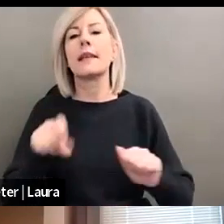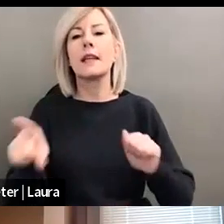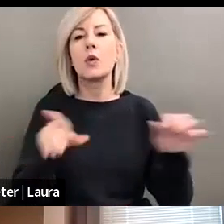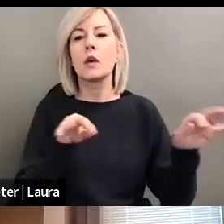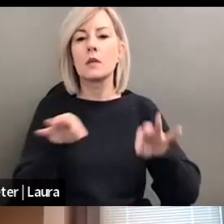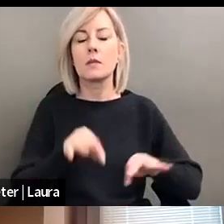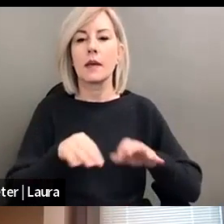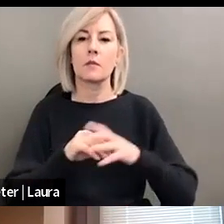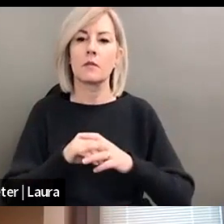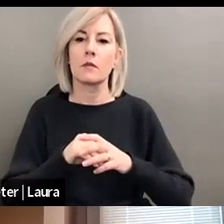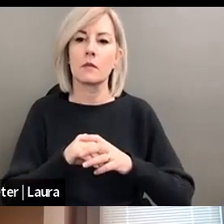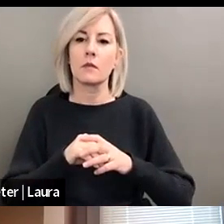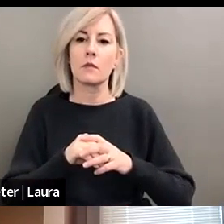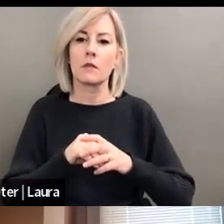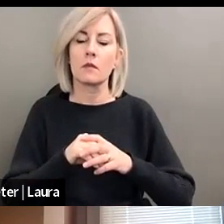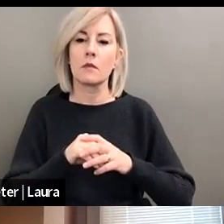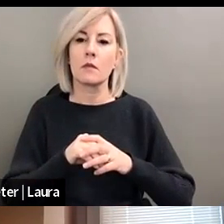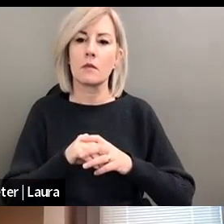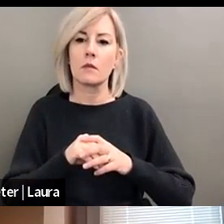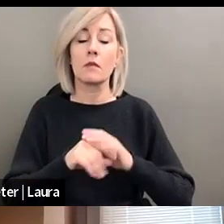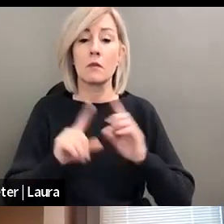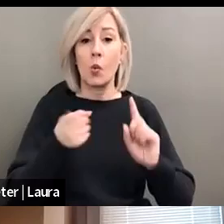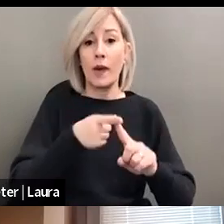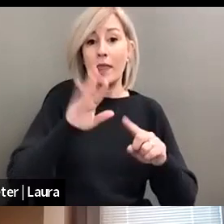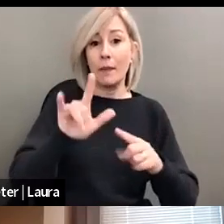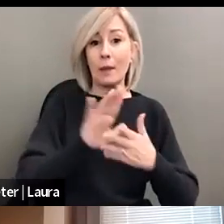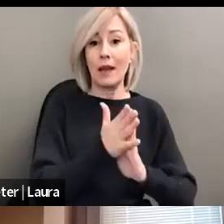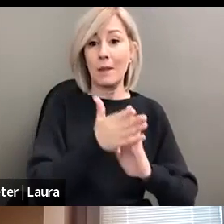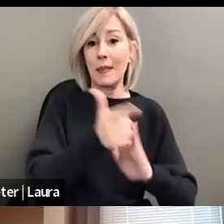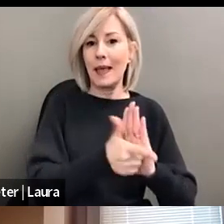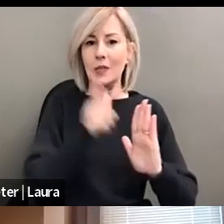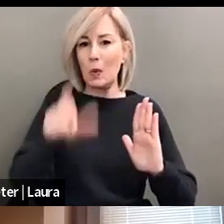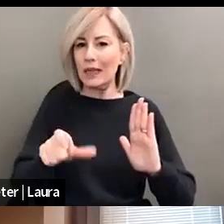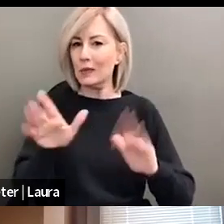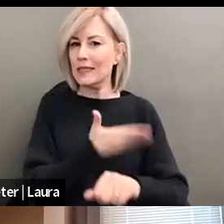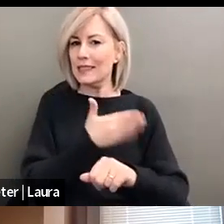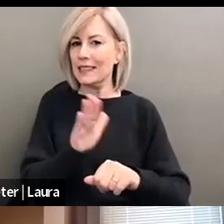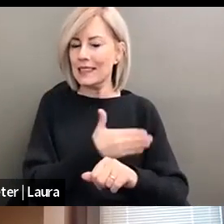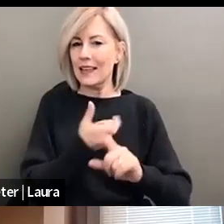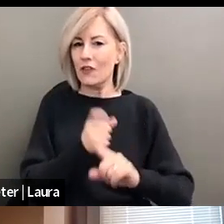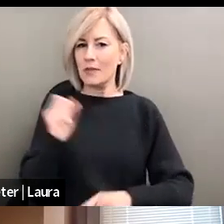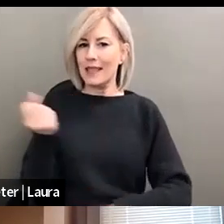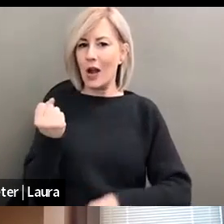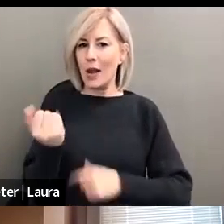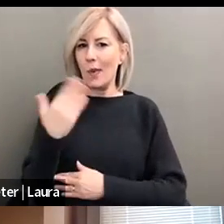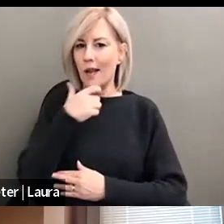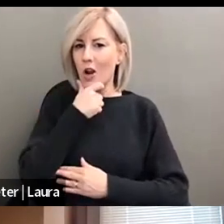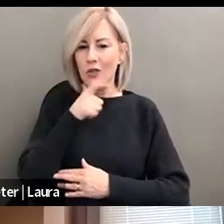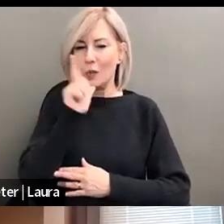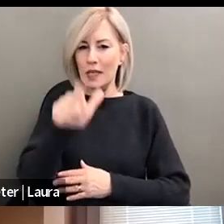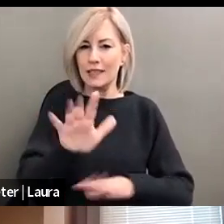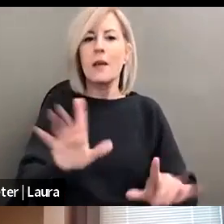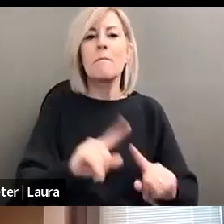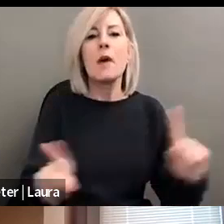final process when a bill becomes a law? You don't need to sing the old song from Saturday cartoons, but what is